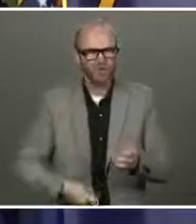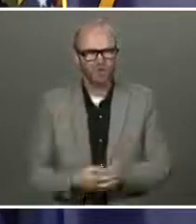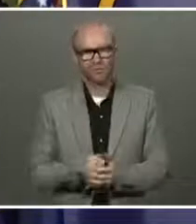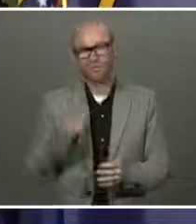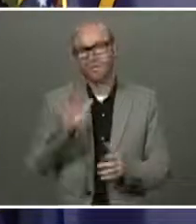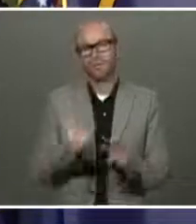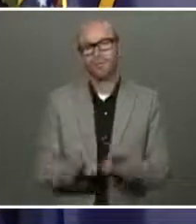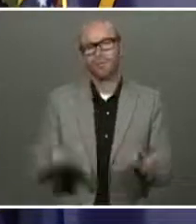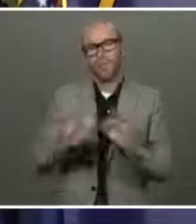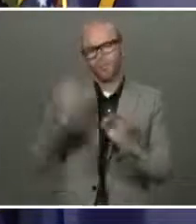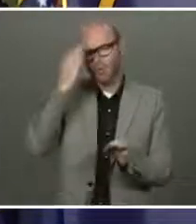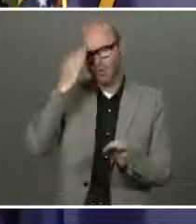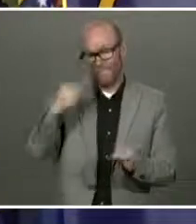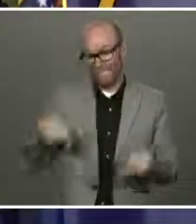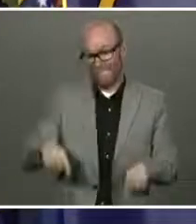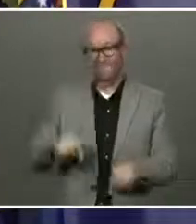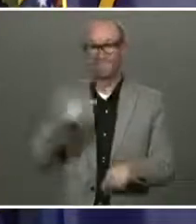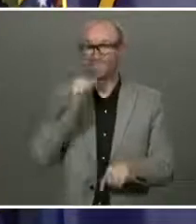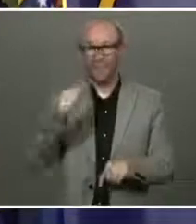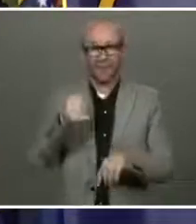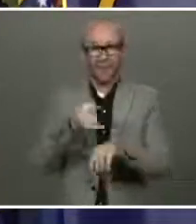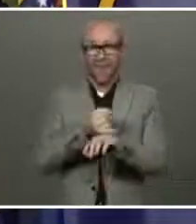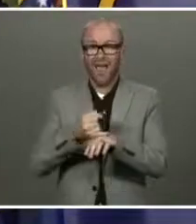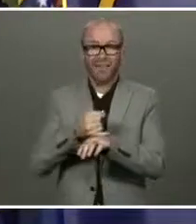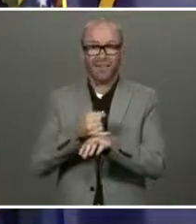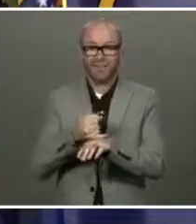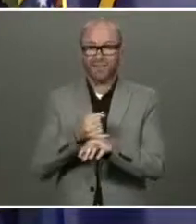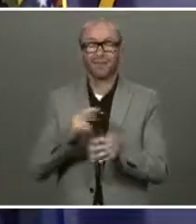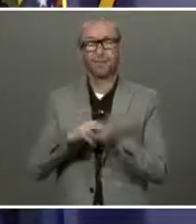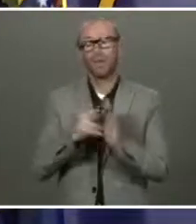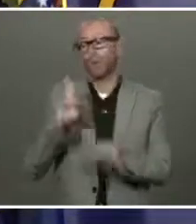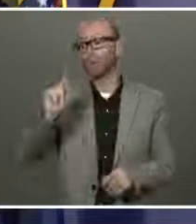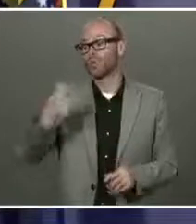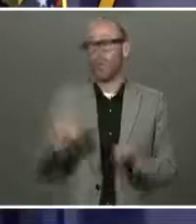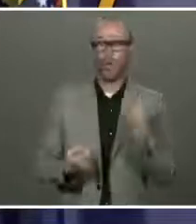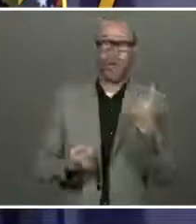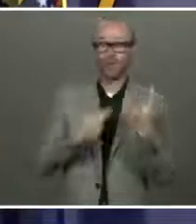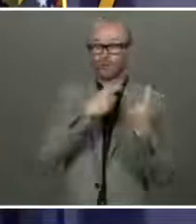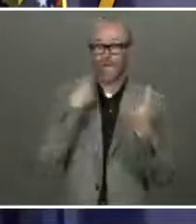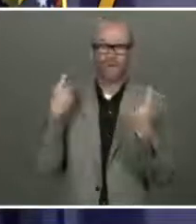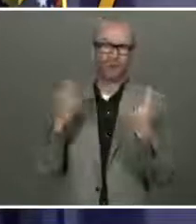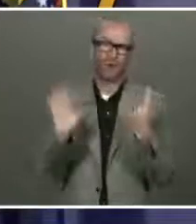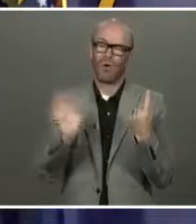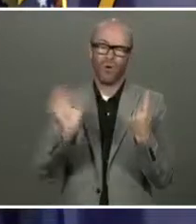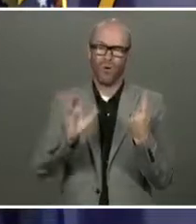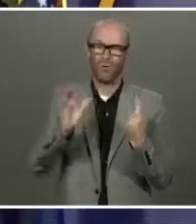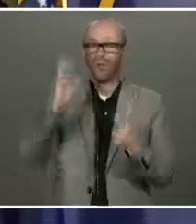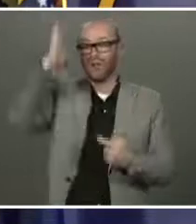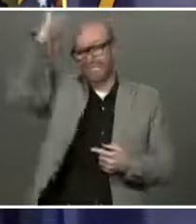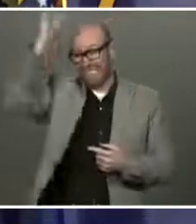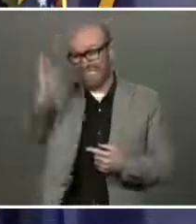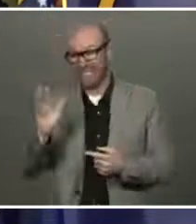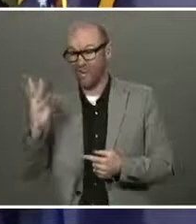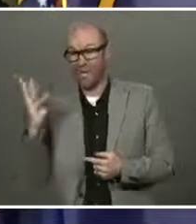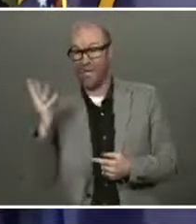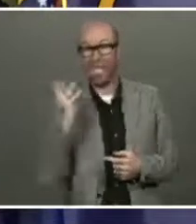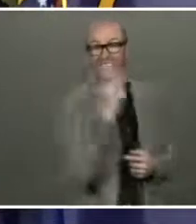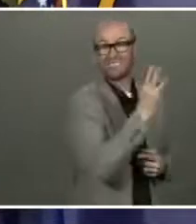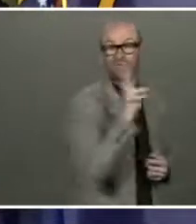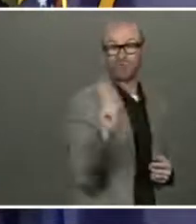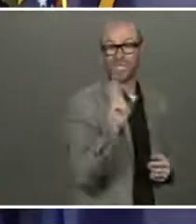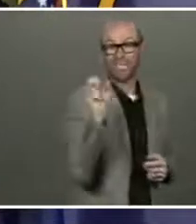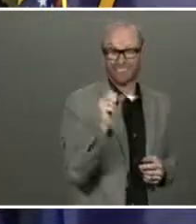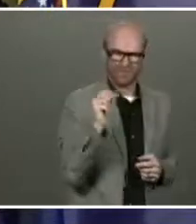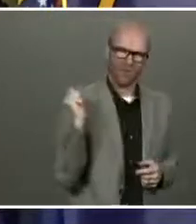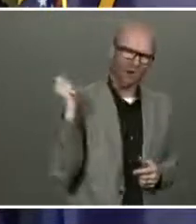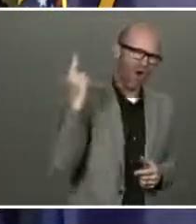we're not on an island here. This is not a Utah drought. This is a western United States drought. So we're not the only ones looking at